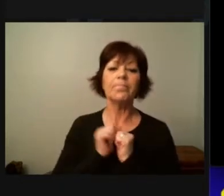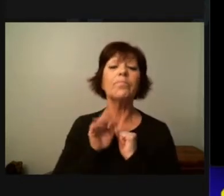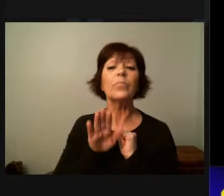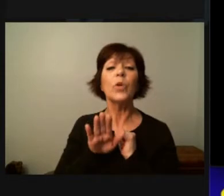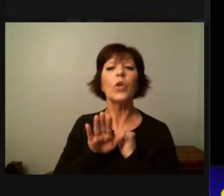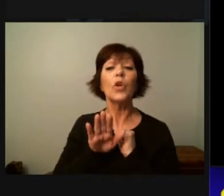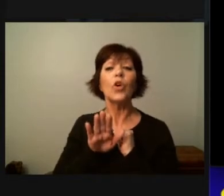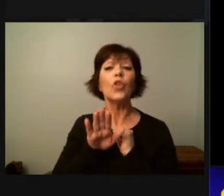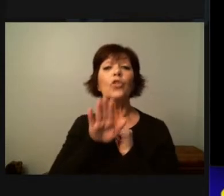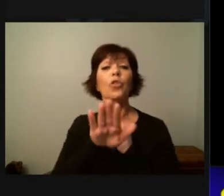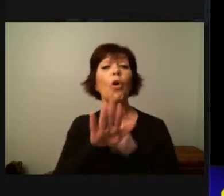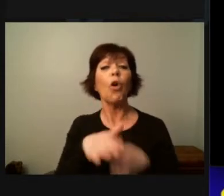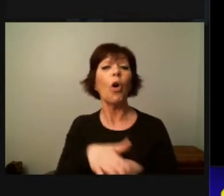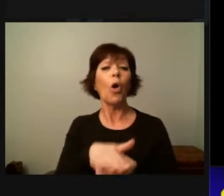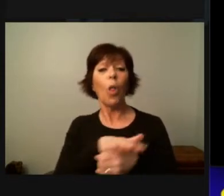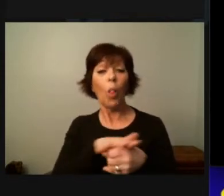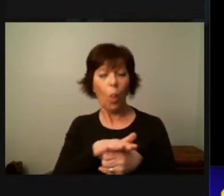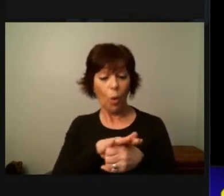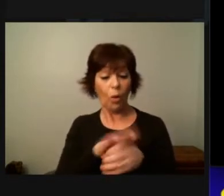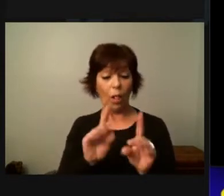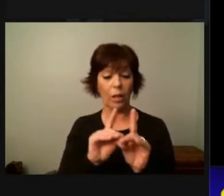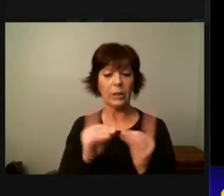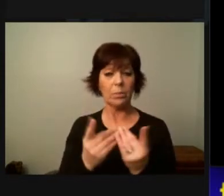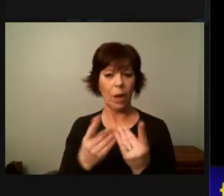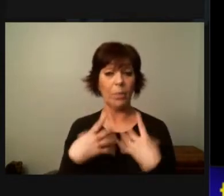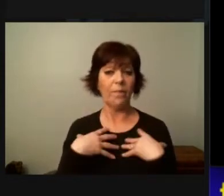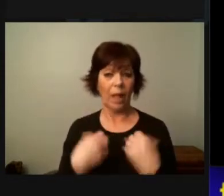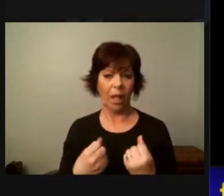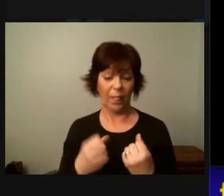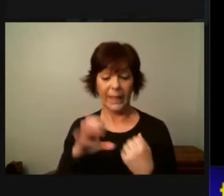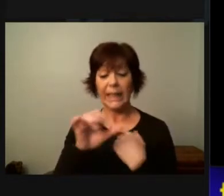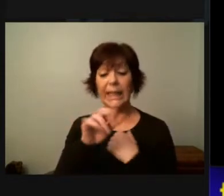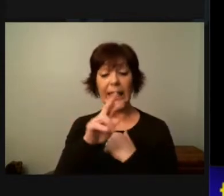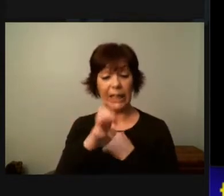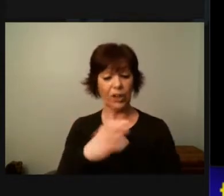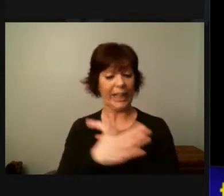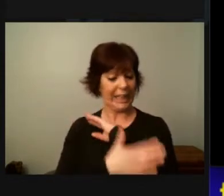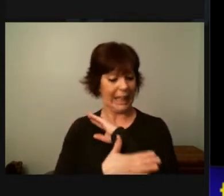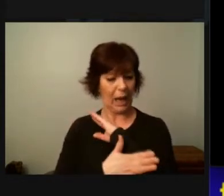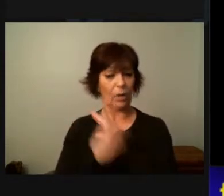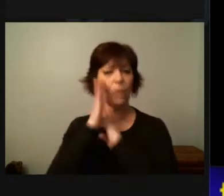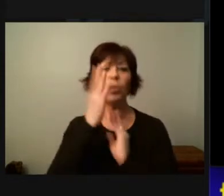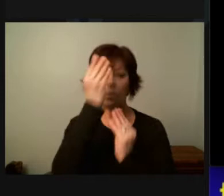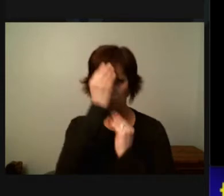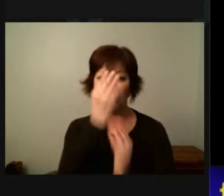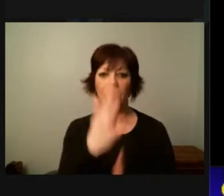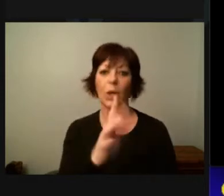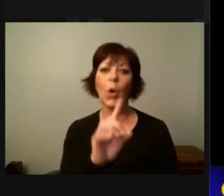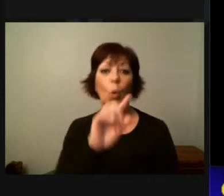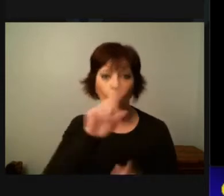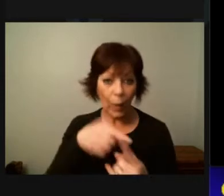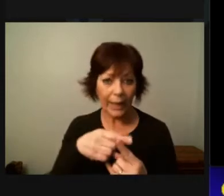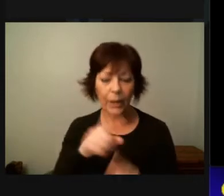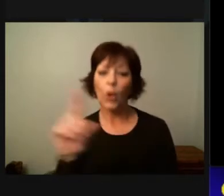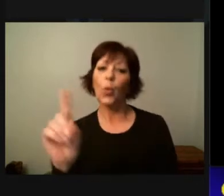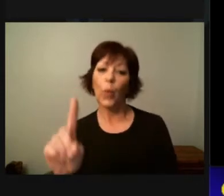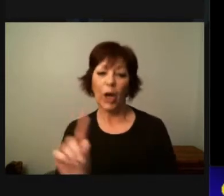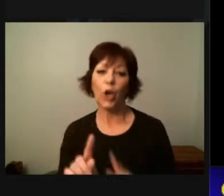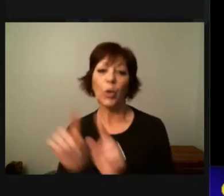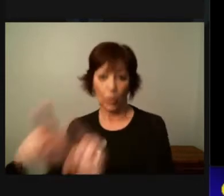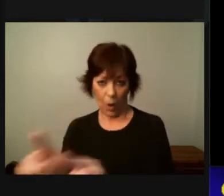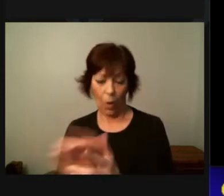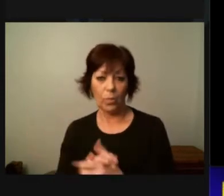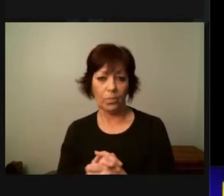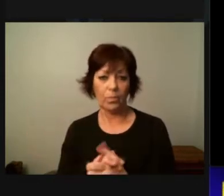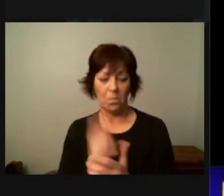your local county Department of Health, Erie County Department of Health, will let you know when and where pods are located. We'll let you know